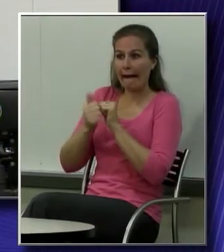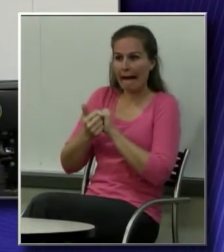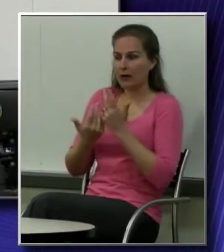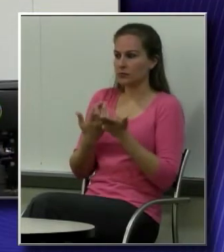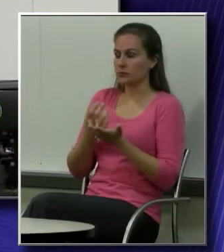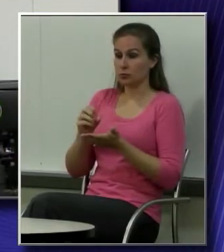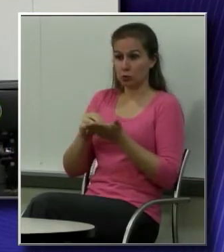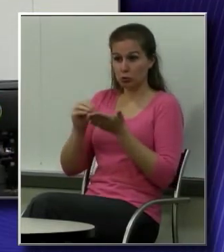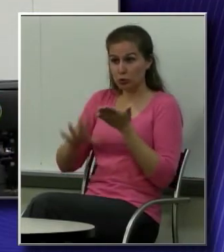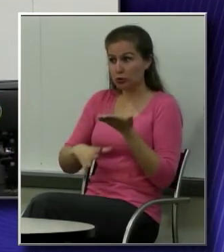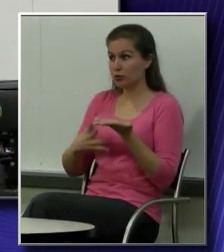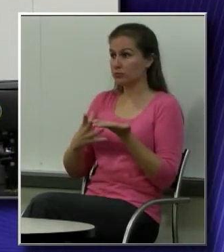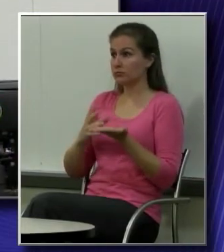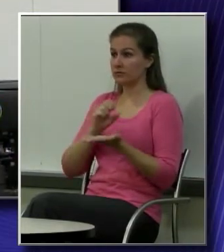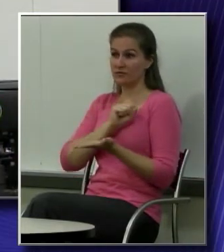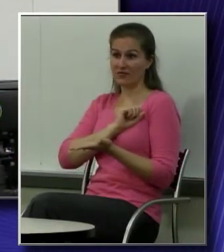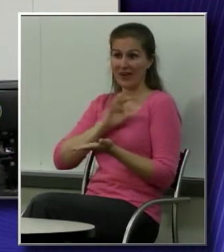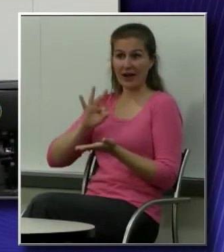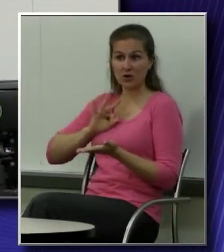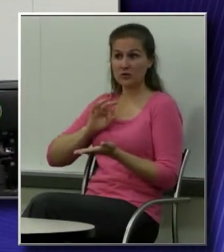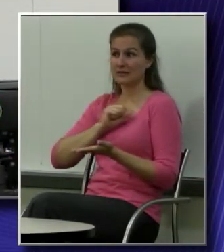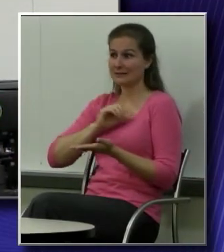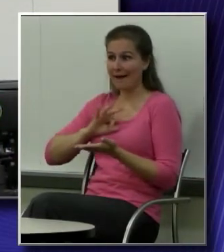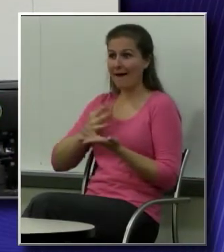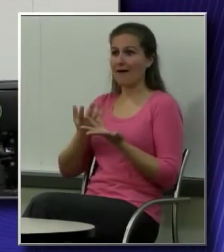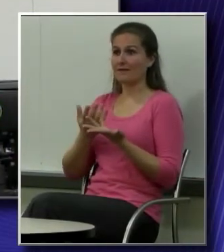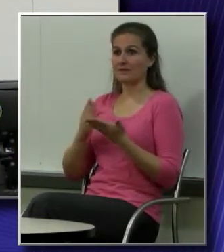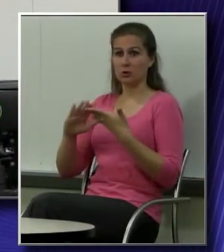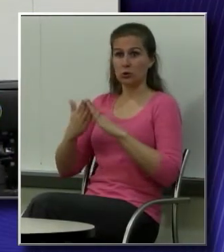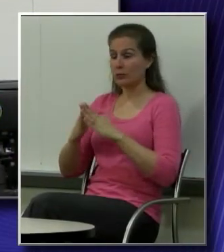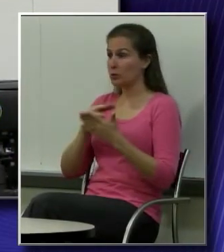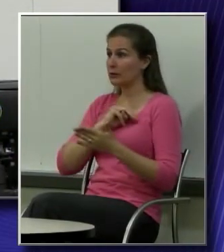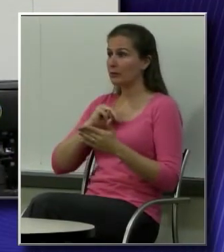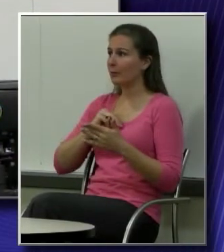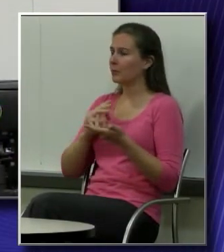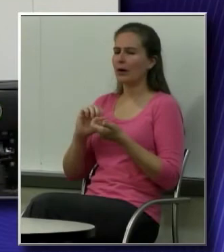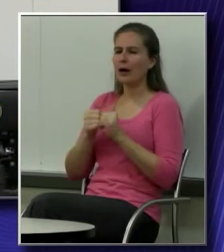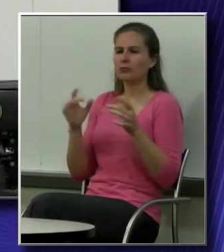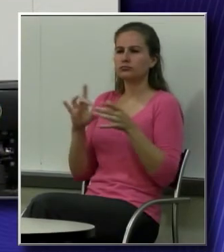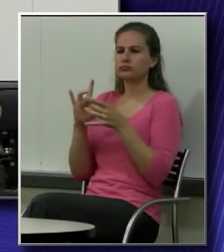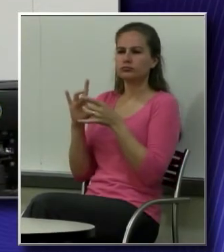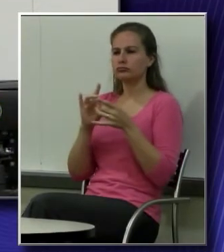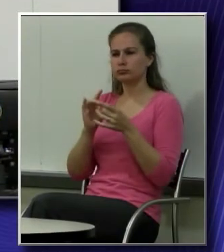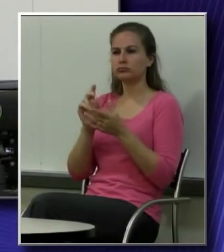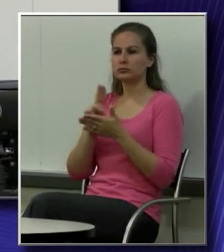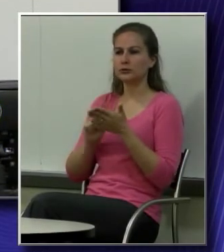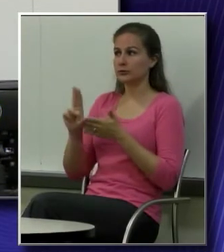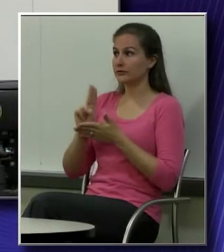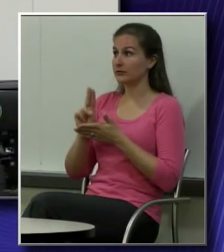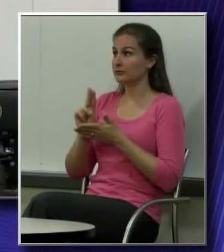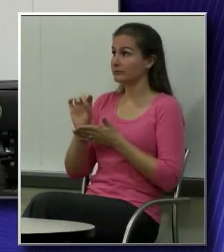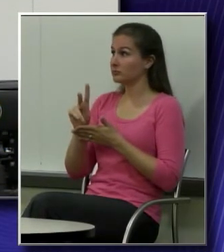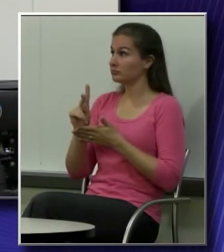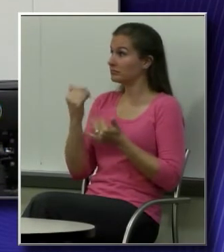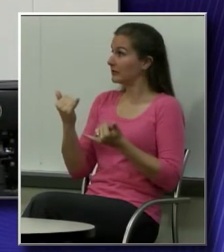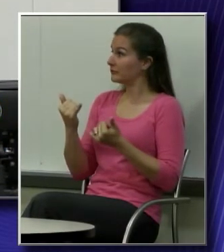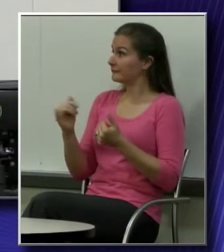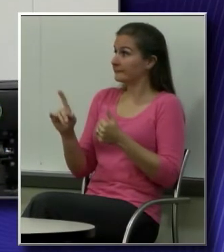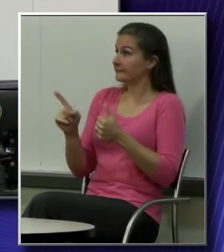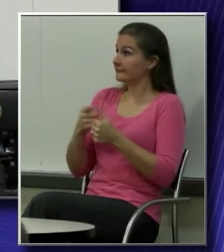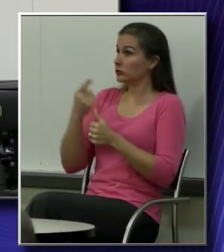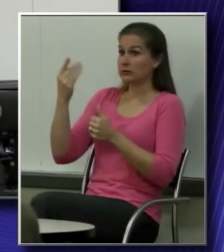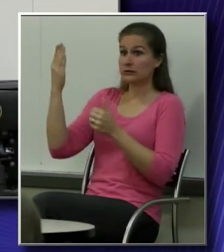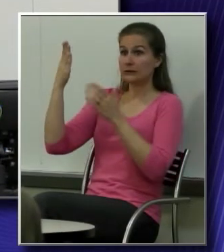faculty, staff, or a community member. We'd like to hear that. So may we have the first speaker?